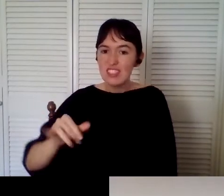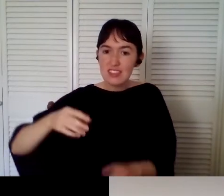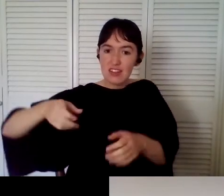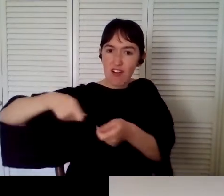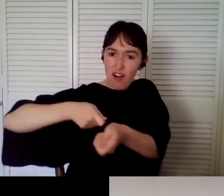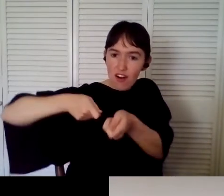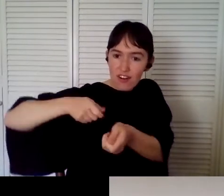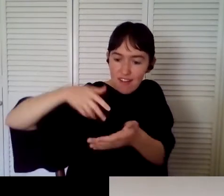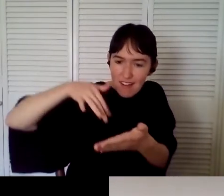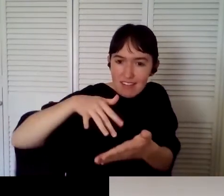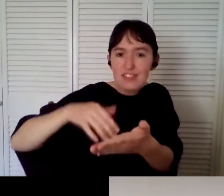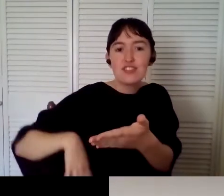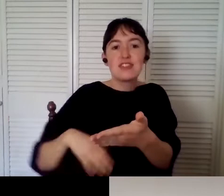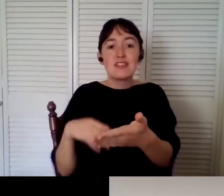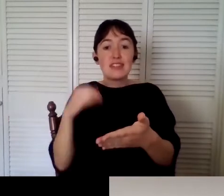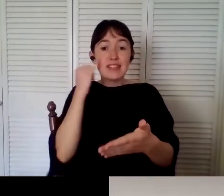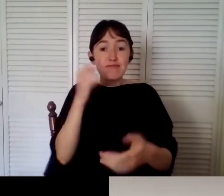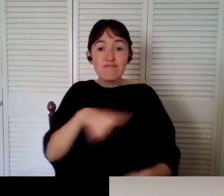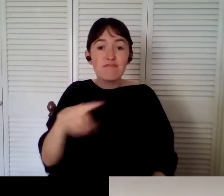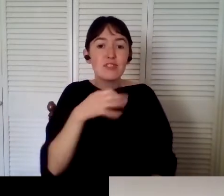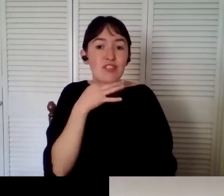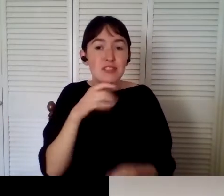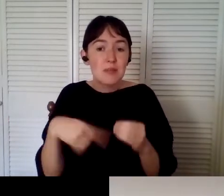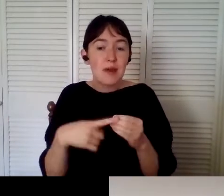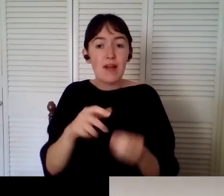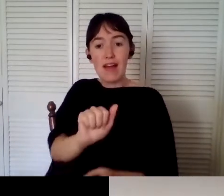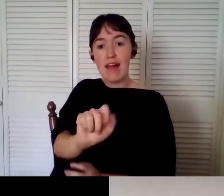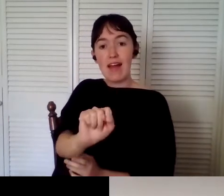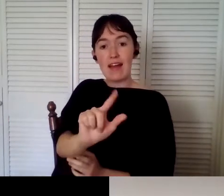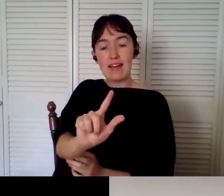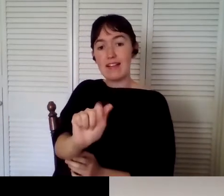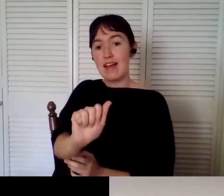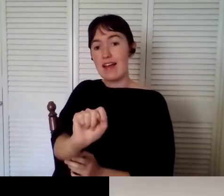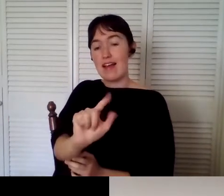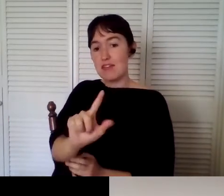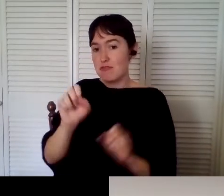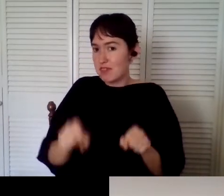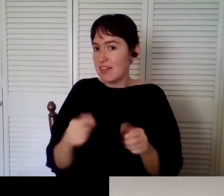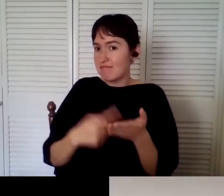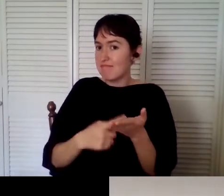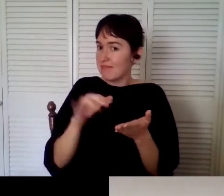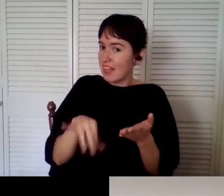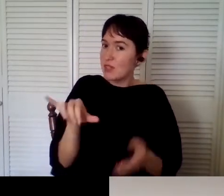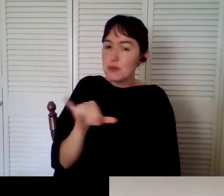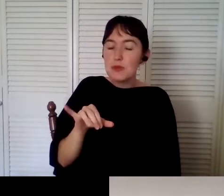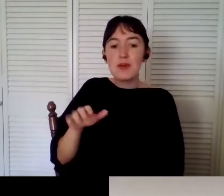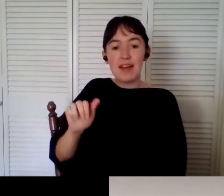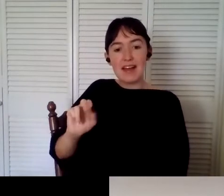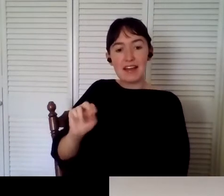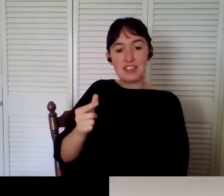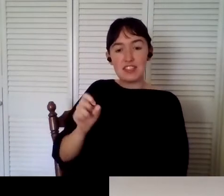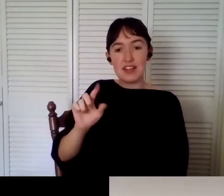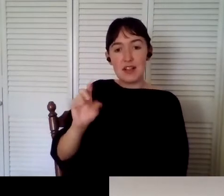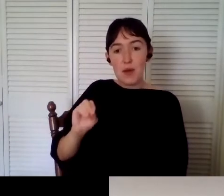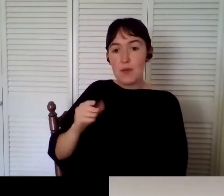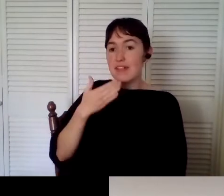is, we can talk about that a bit too. So Angelo, thank you so much for joining us and sharing your knowledge with us today. Well, thank you so